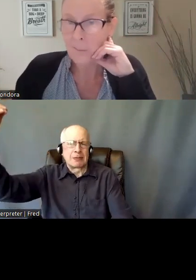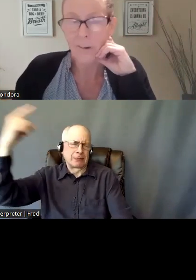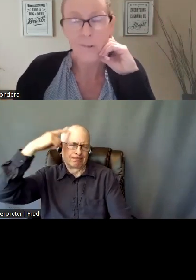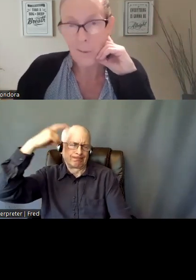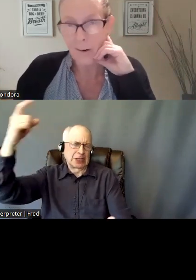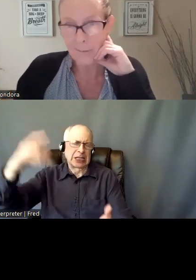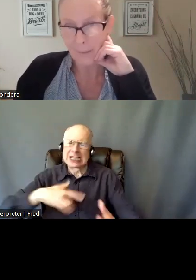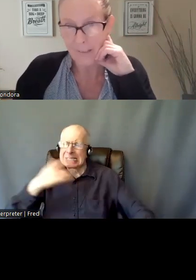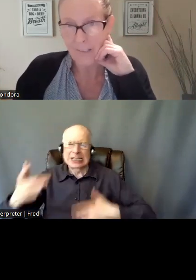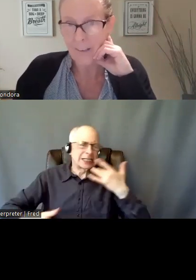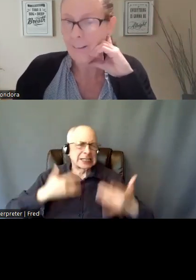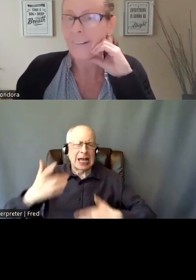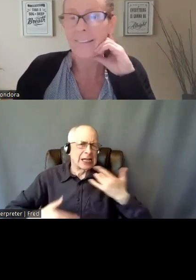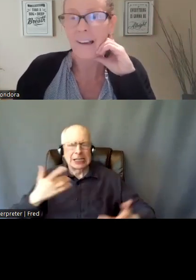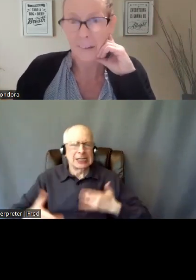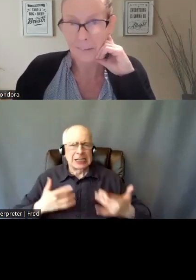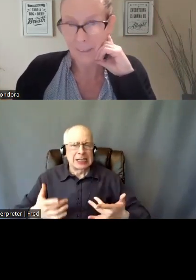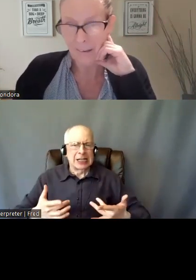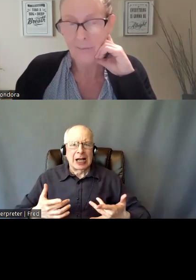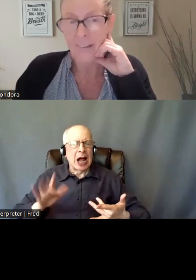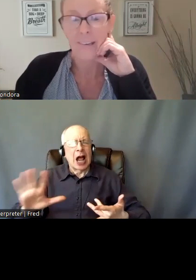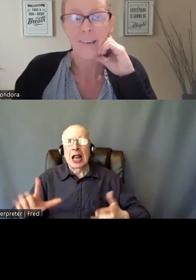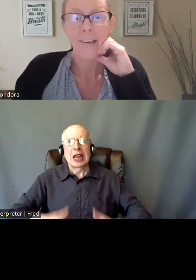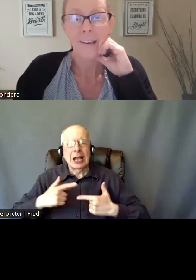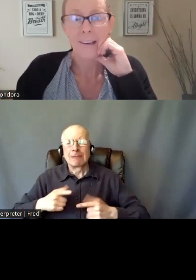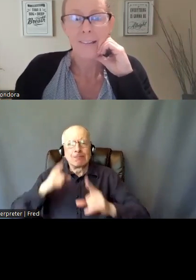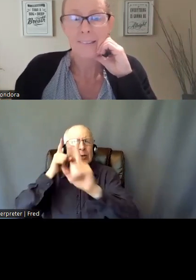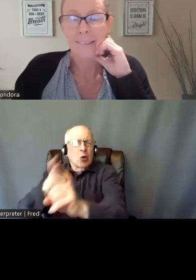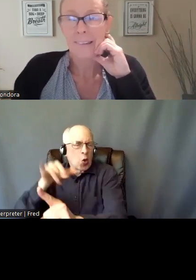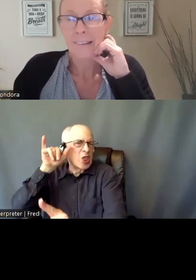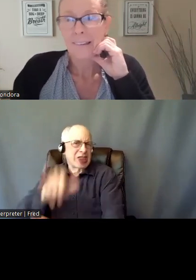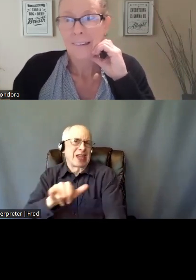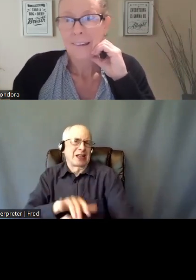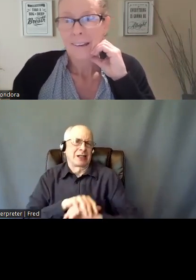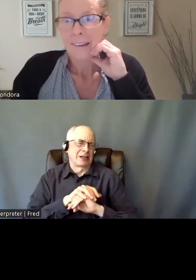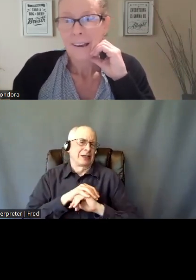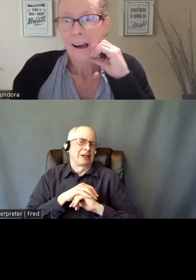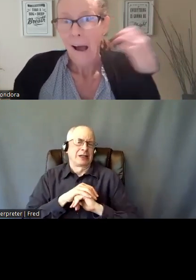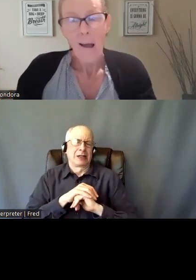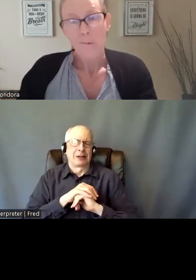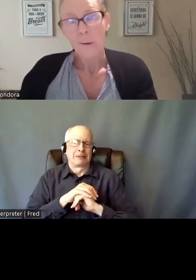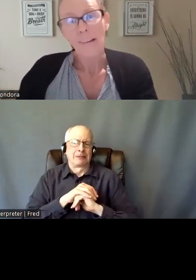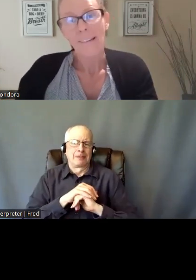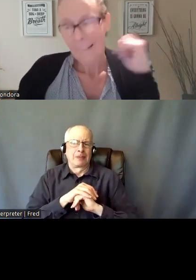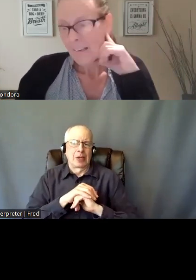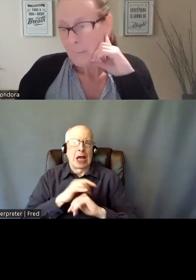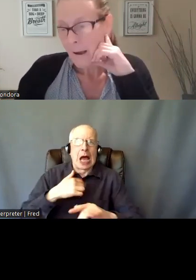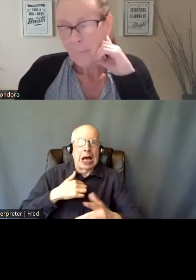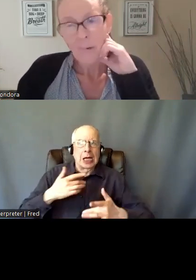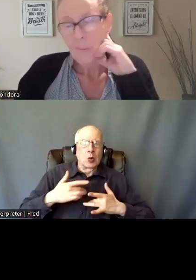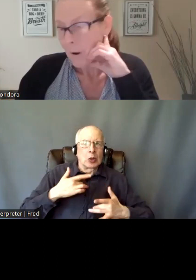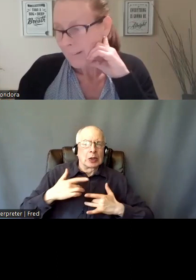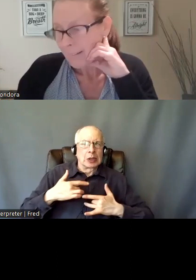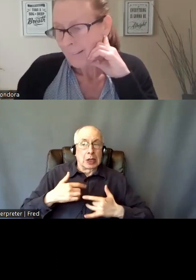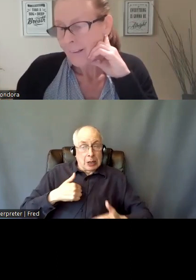excited. She had worked so hard for this her entire life. And I was worried as a